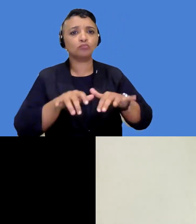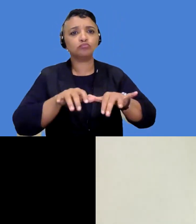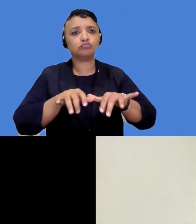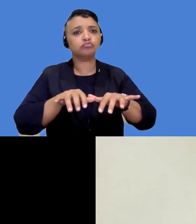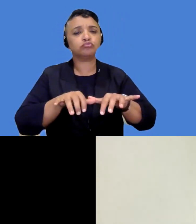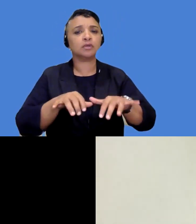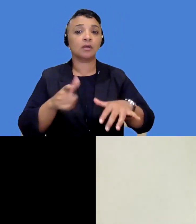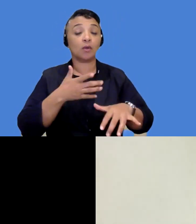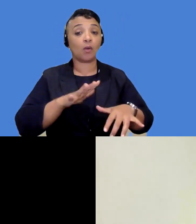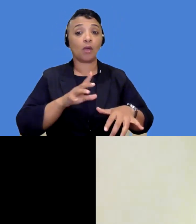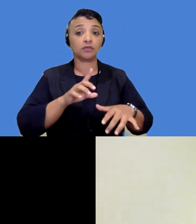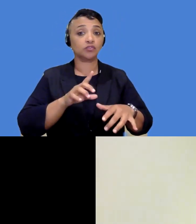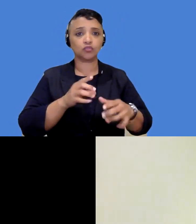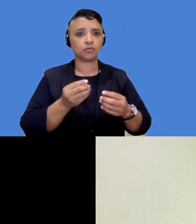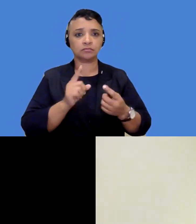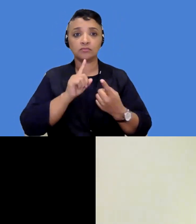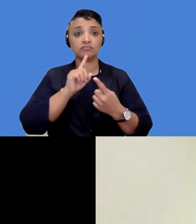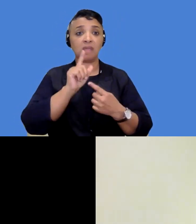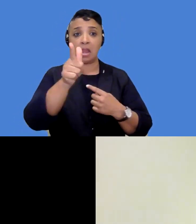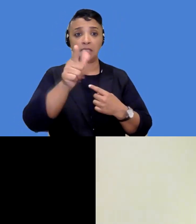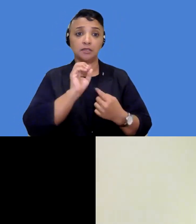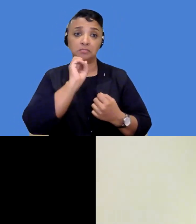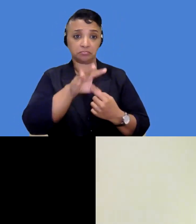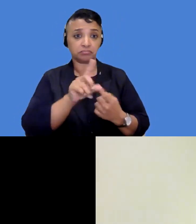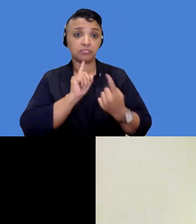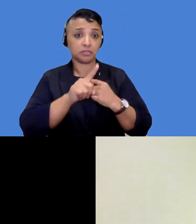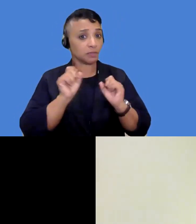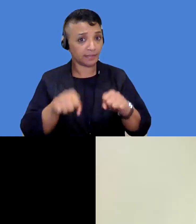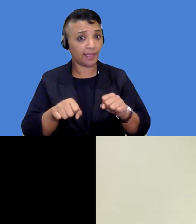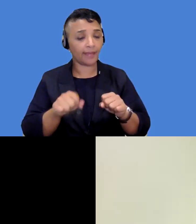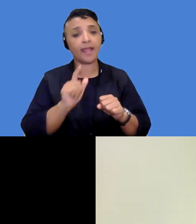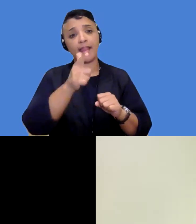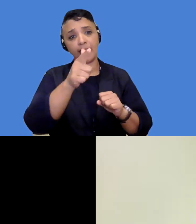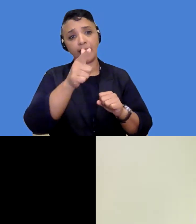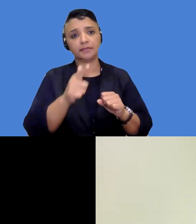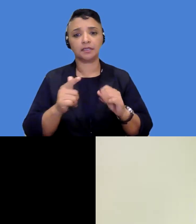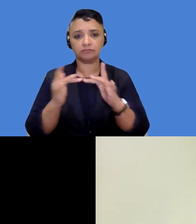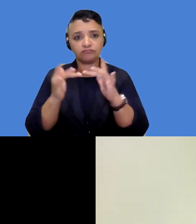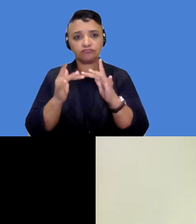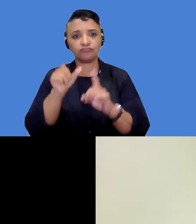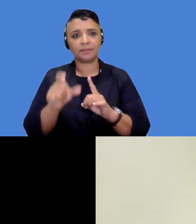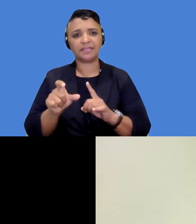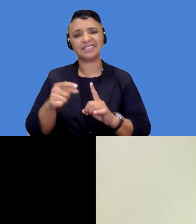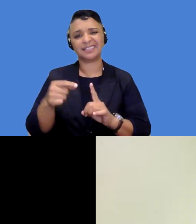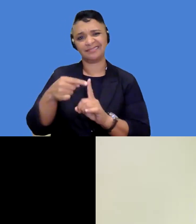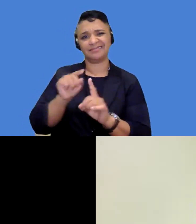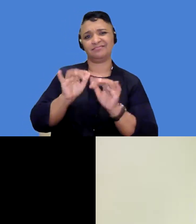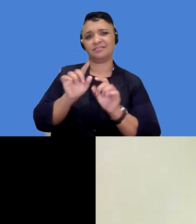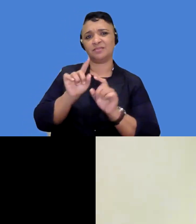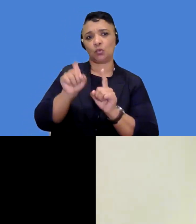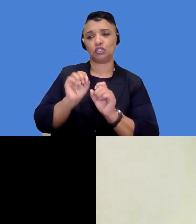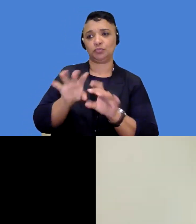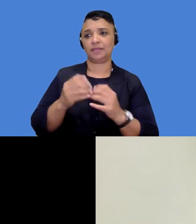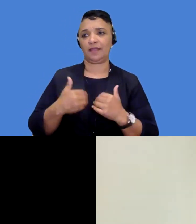to give us a response later, we can always get in touch with Deepika Lama, who has shared that